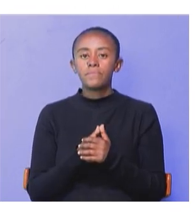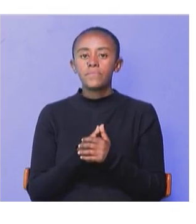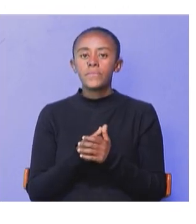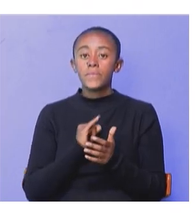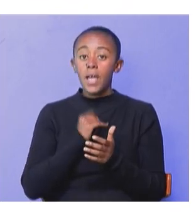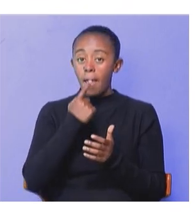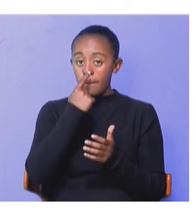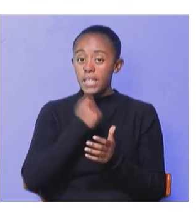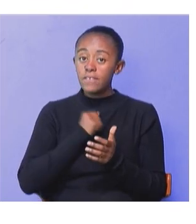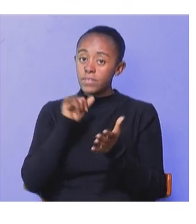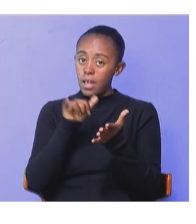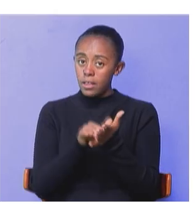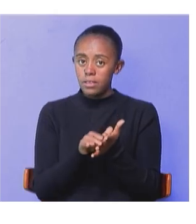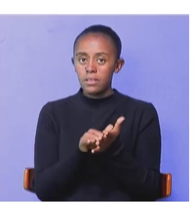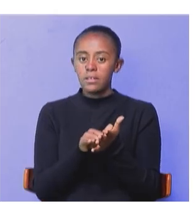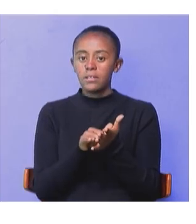that,